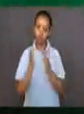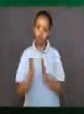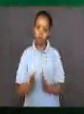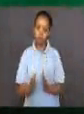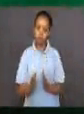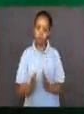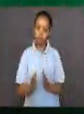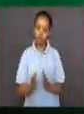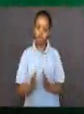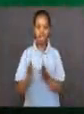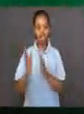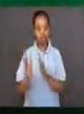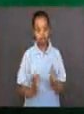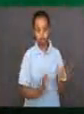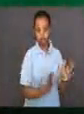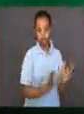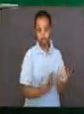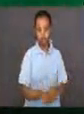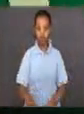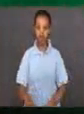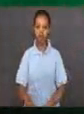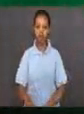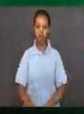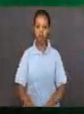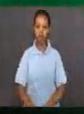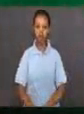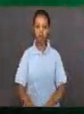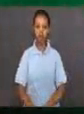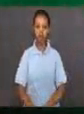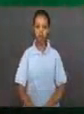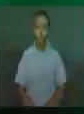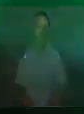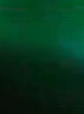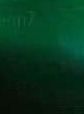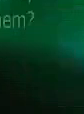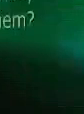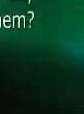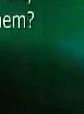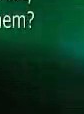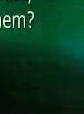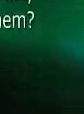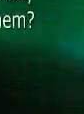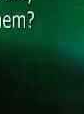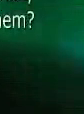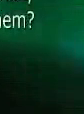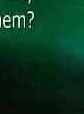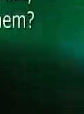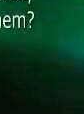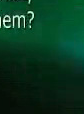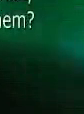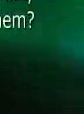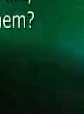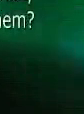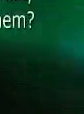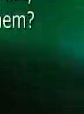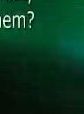Students, let's get ready. Begin.